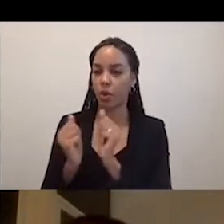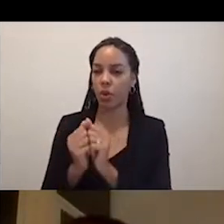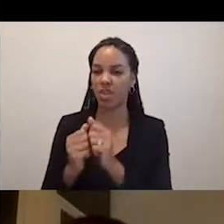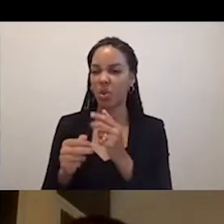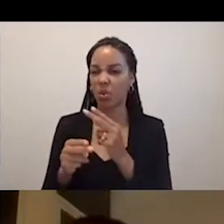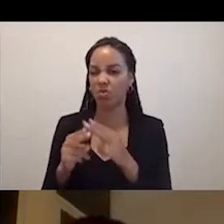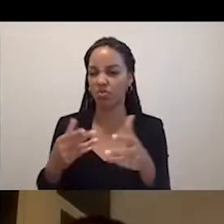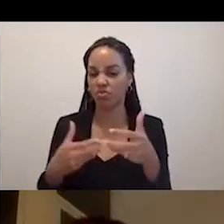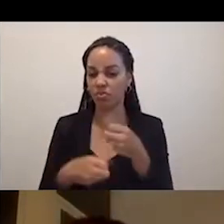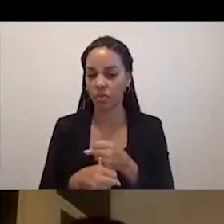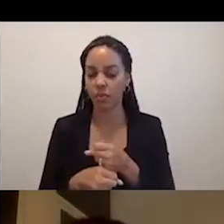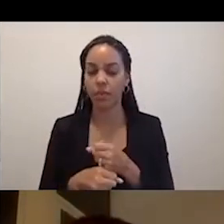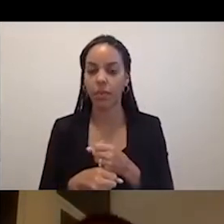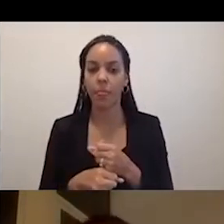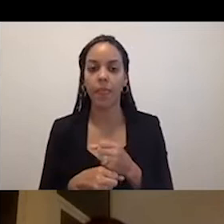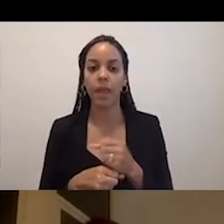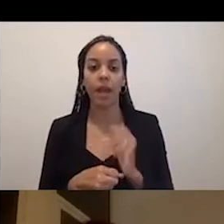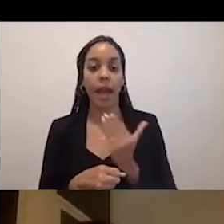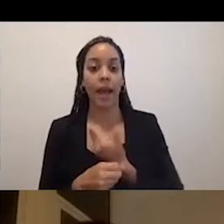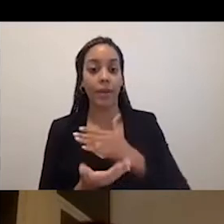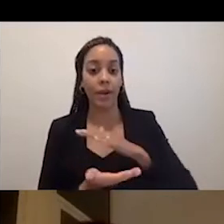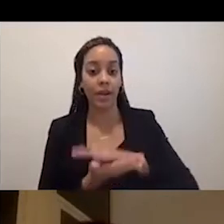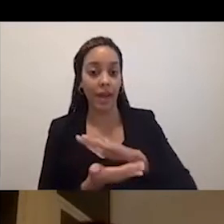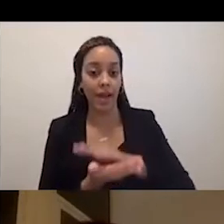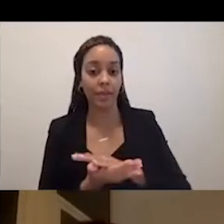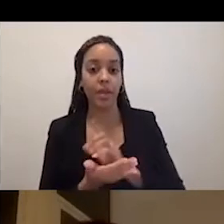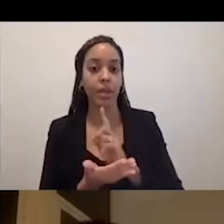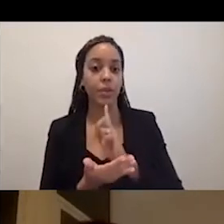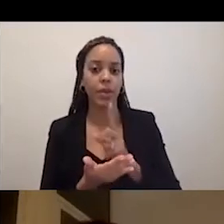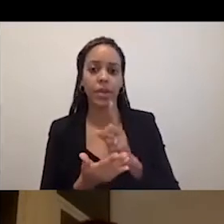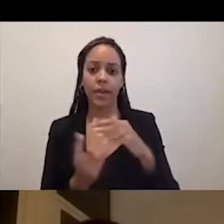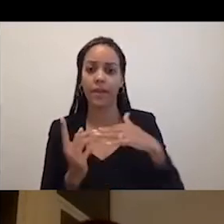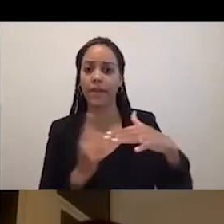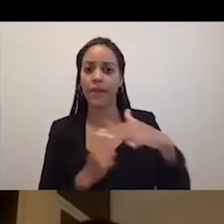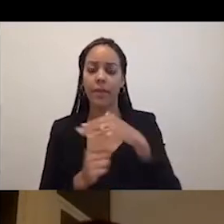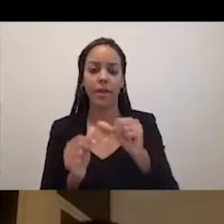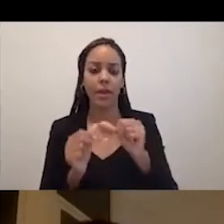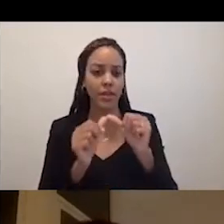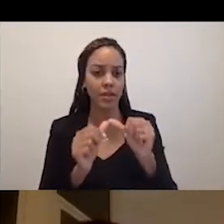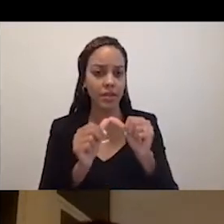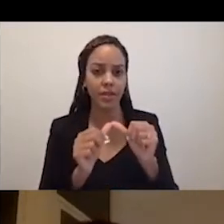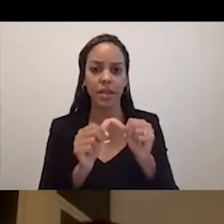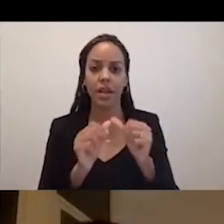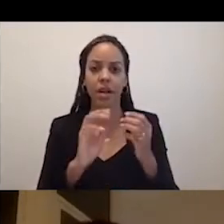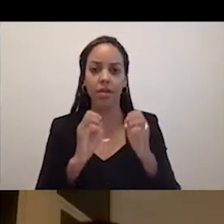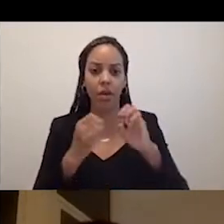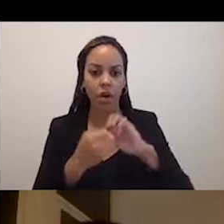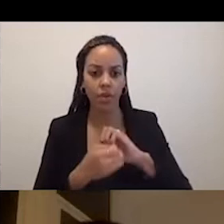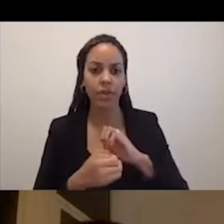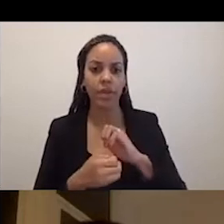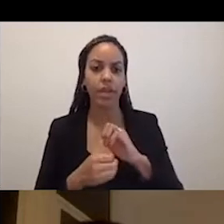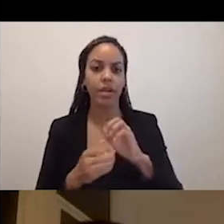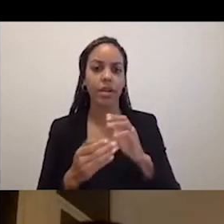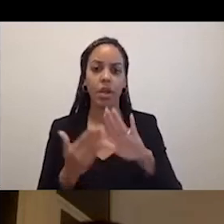the Rijksacademy is a creative environment that's consistently evolving in relation to its community, to the needs of artists, and growing with